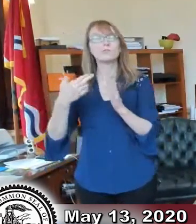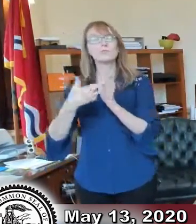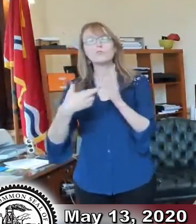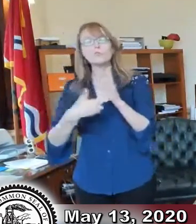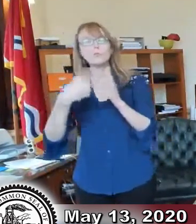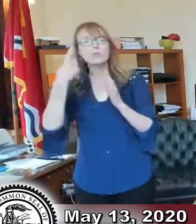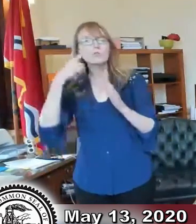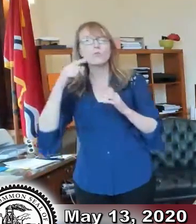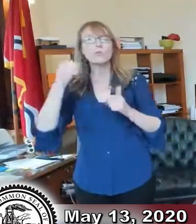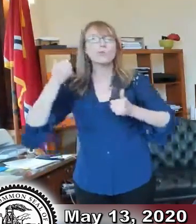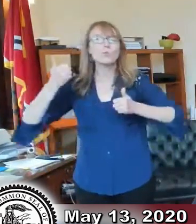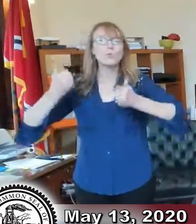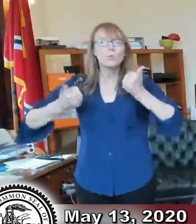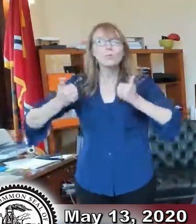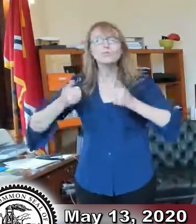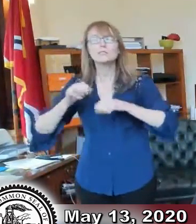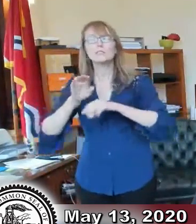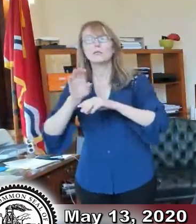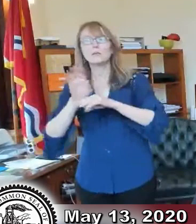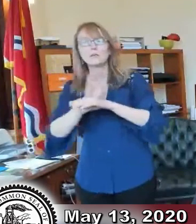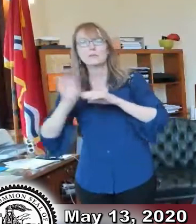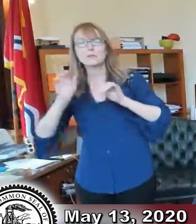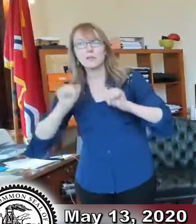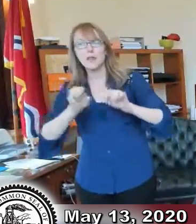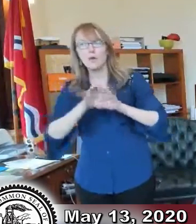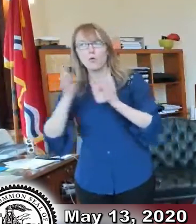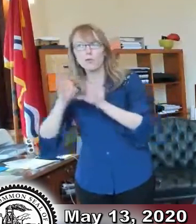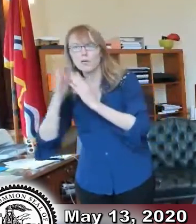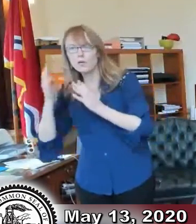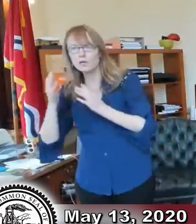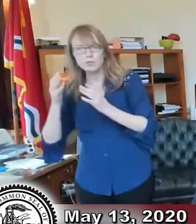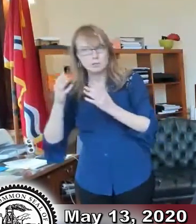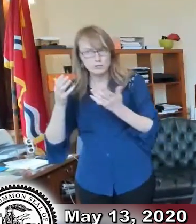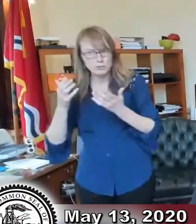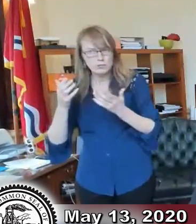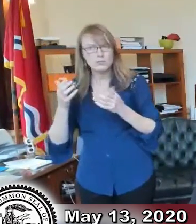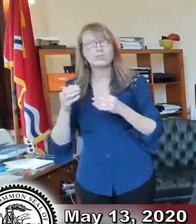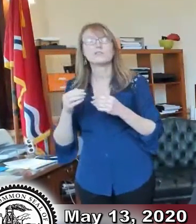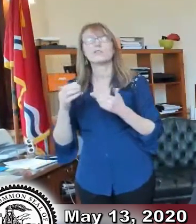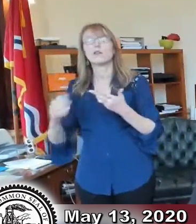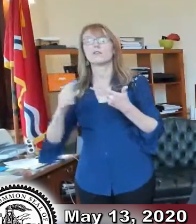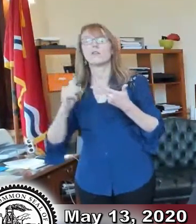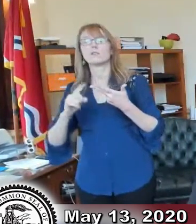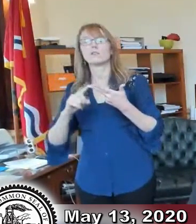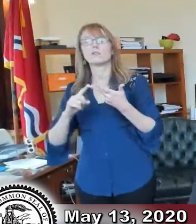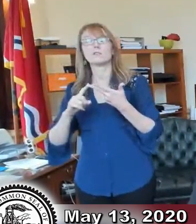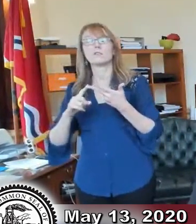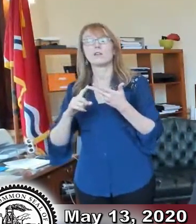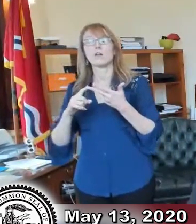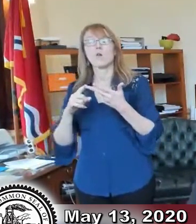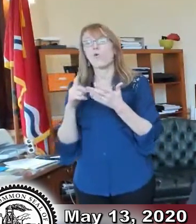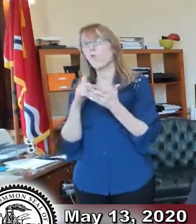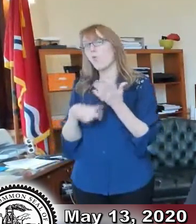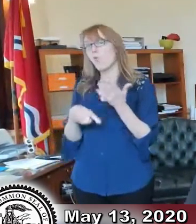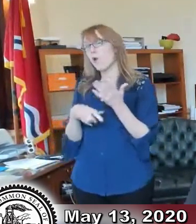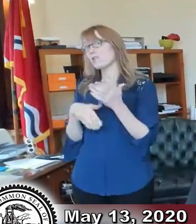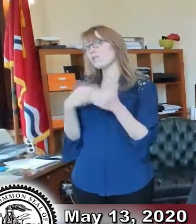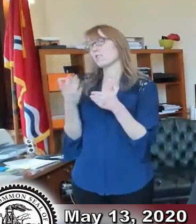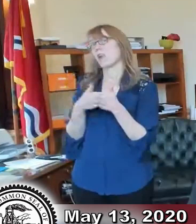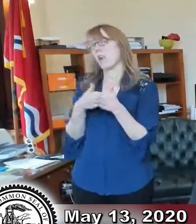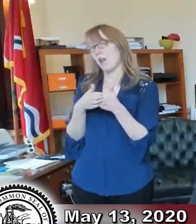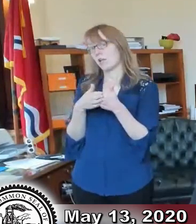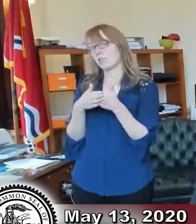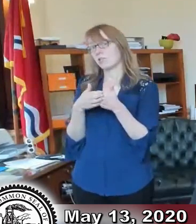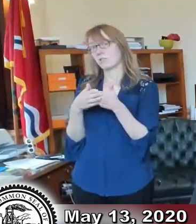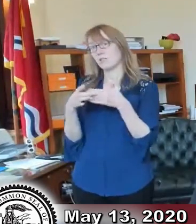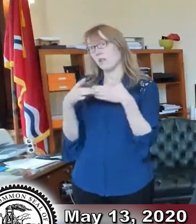Mm-hmm. And the standards for moving into the next phases. Mm-hmm. We are continuing to work